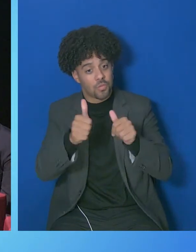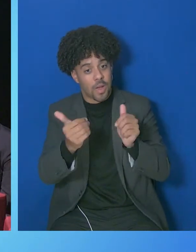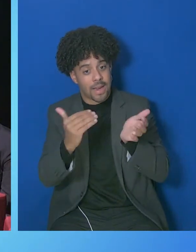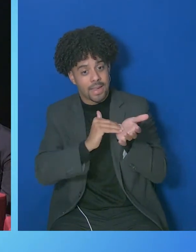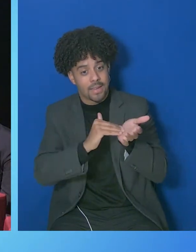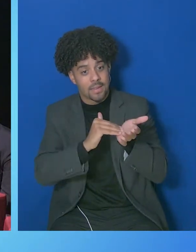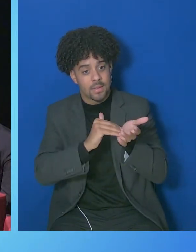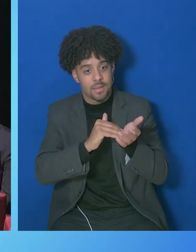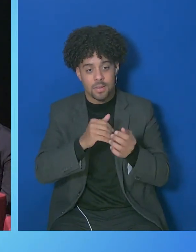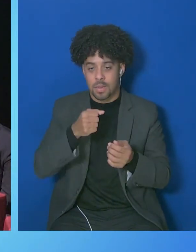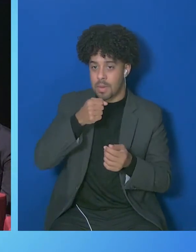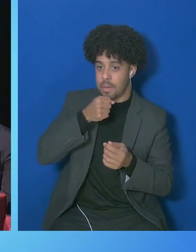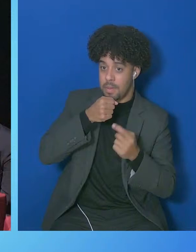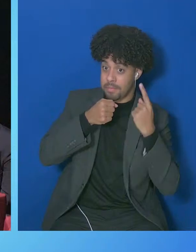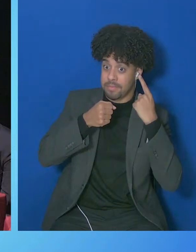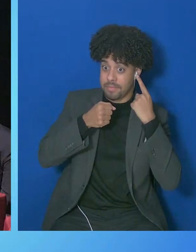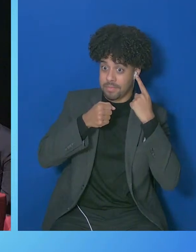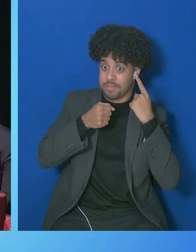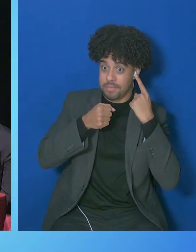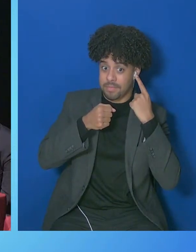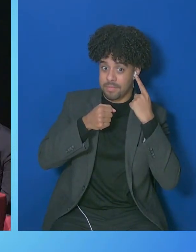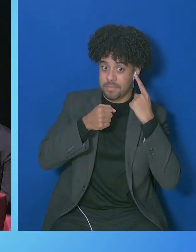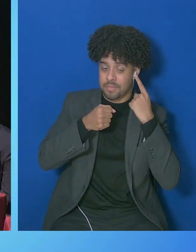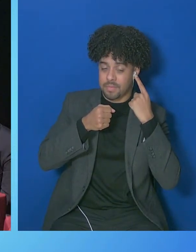I believe mine is on now.